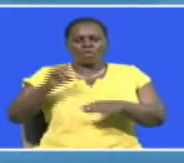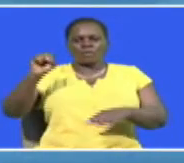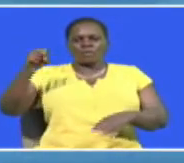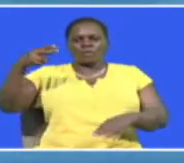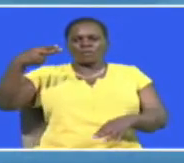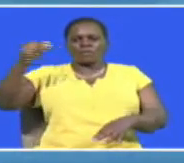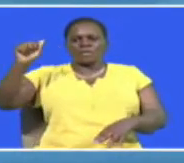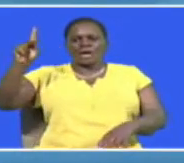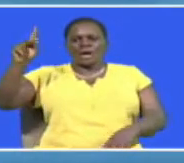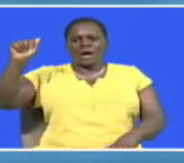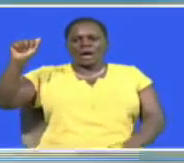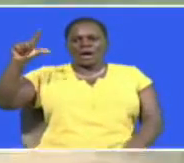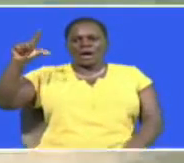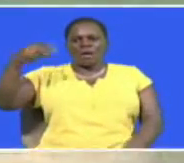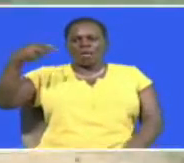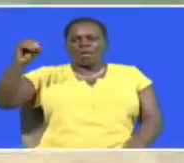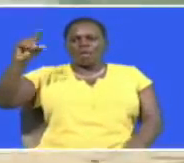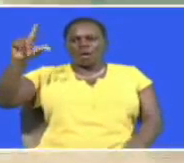cult massacre.